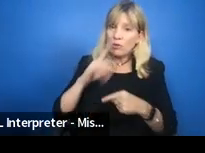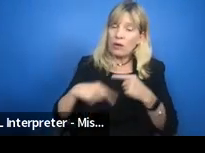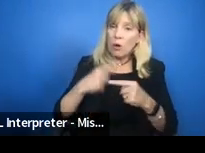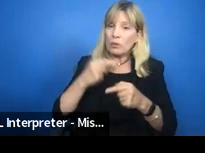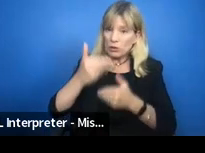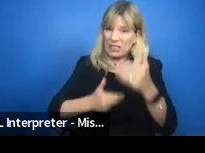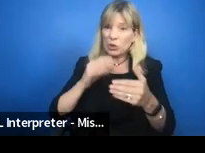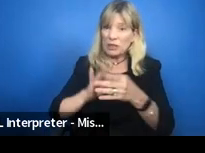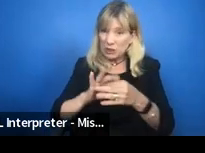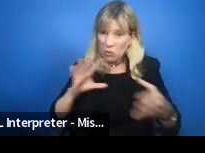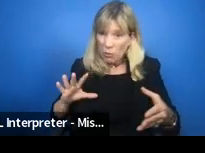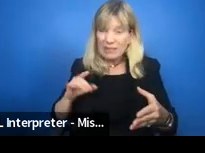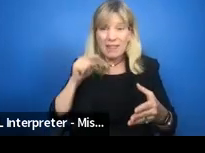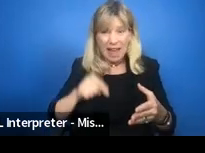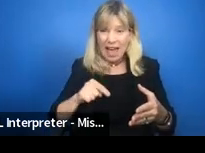procedural disenrollments,